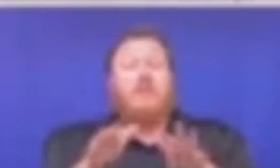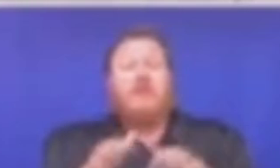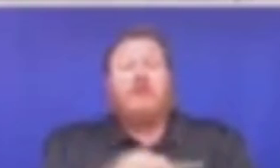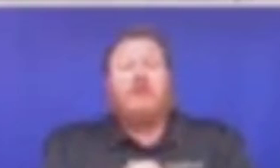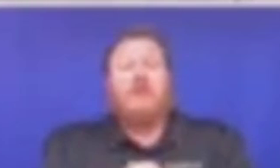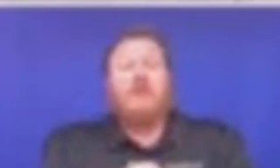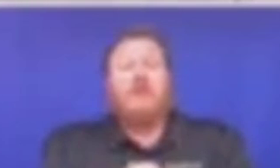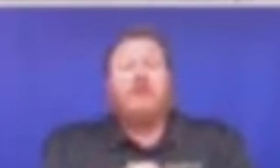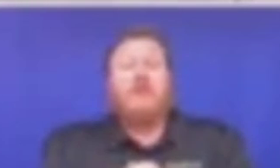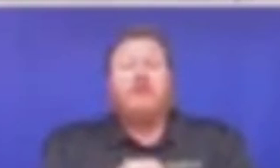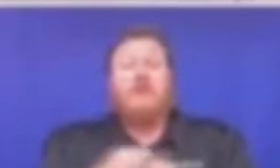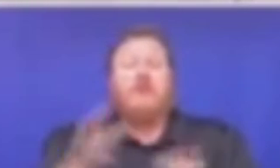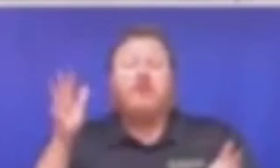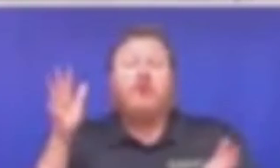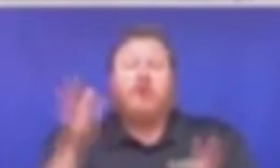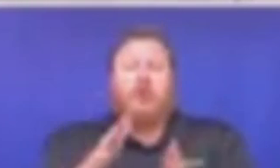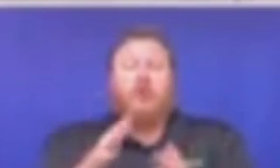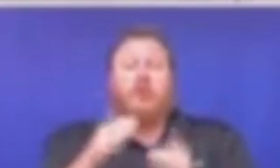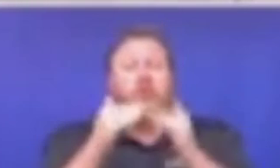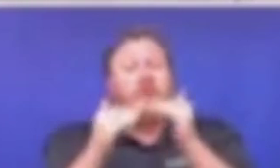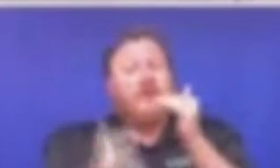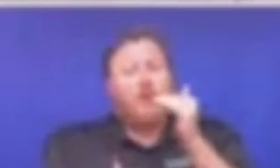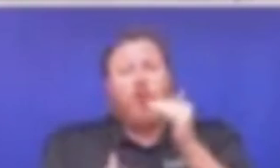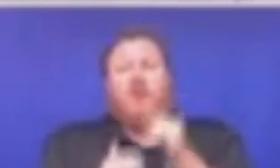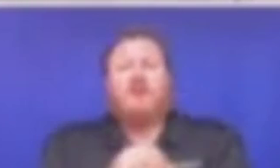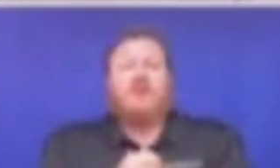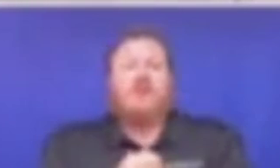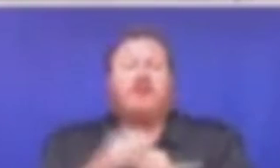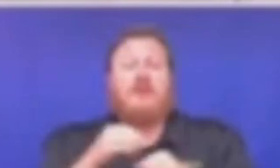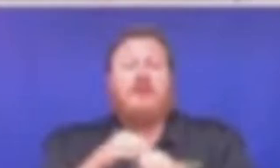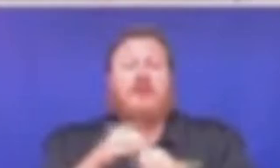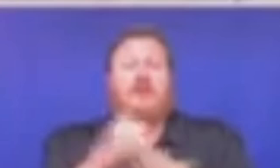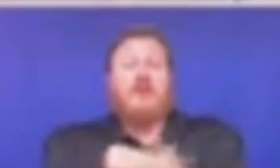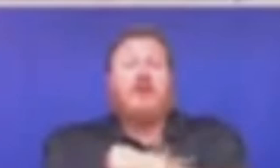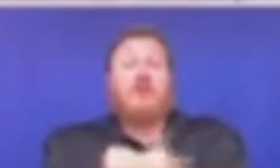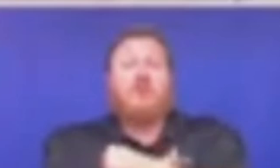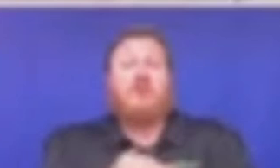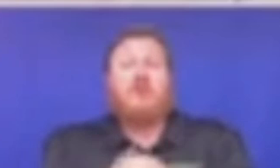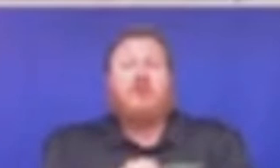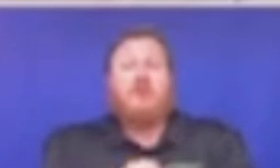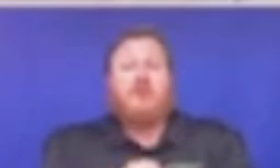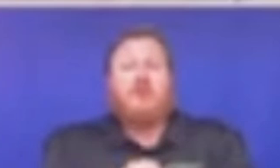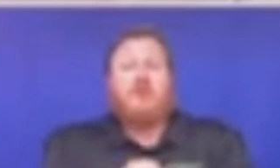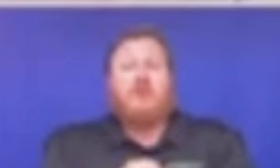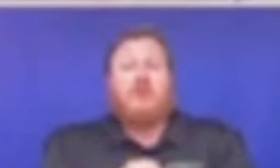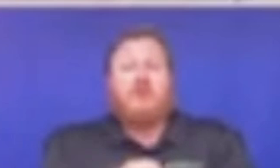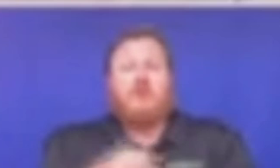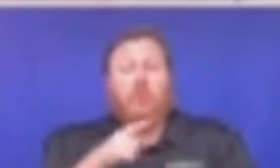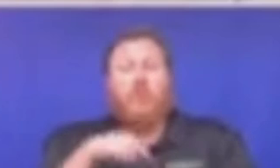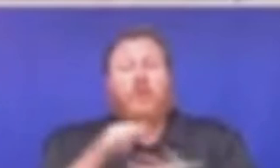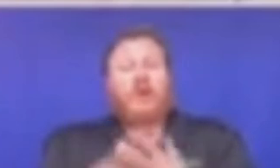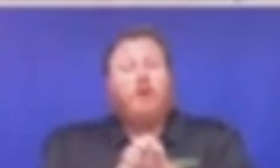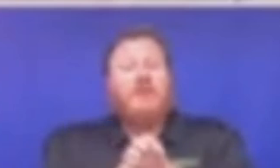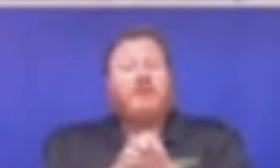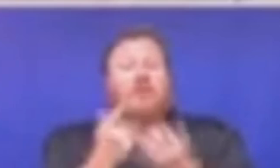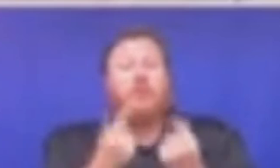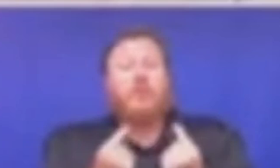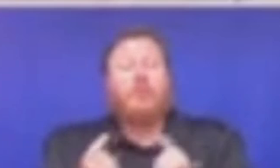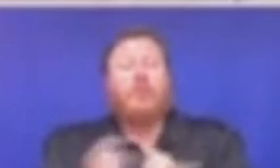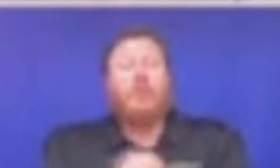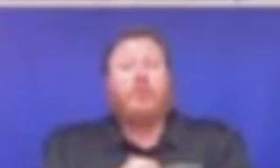to reduce inequality in our country. This is what we have committed to doing. And